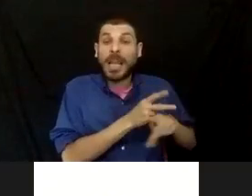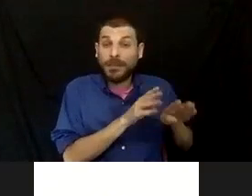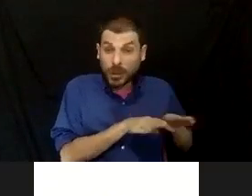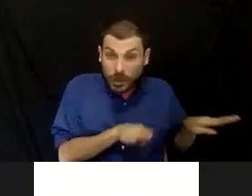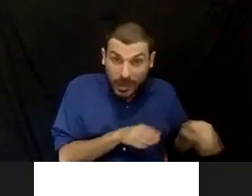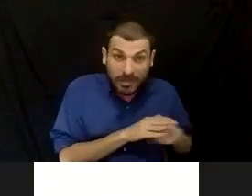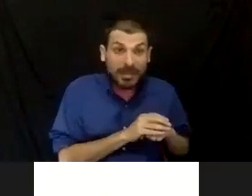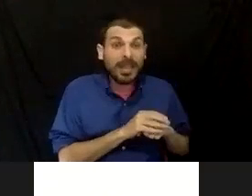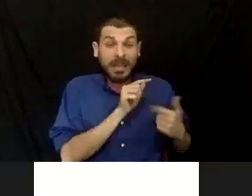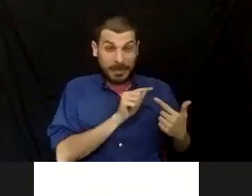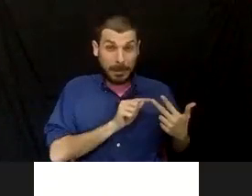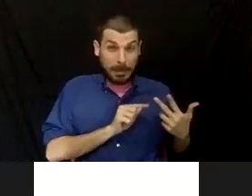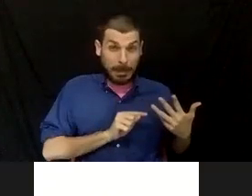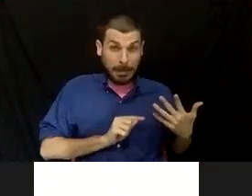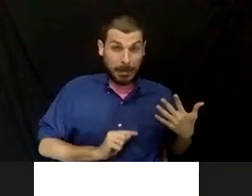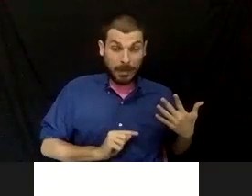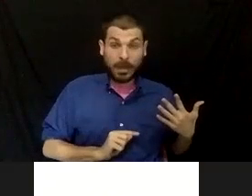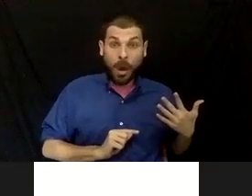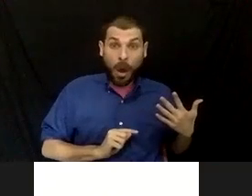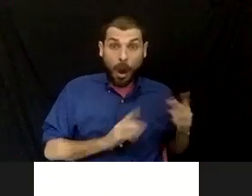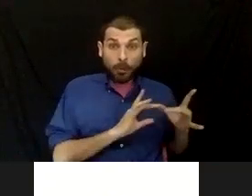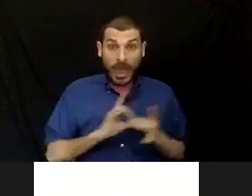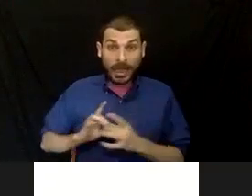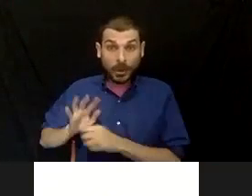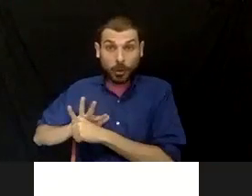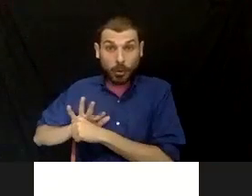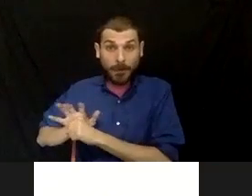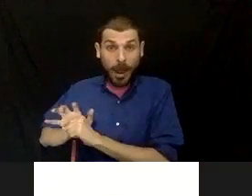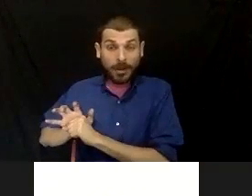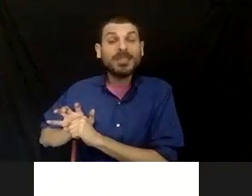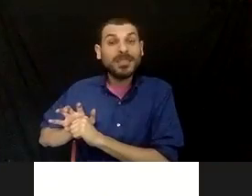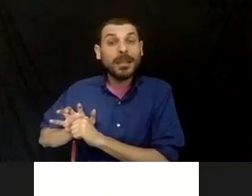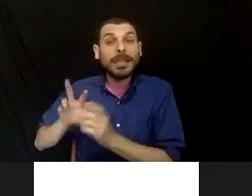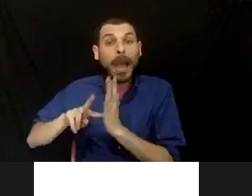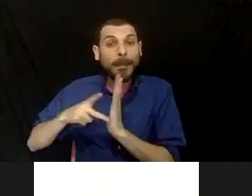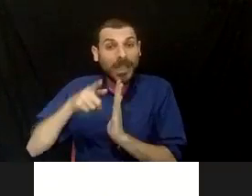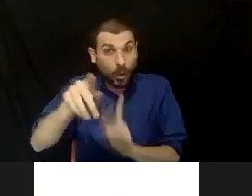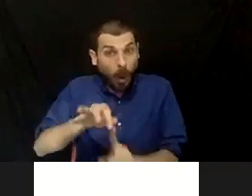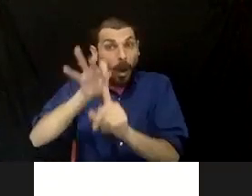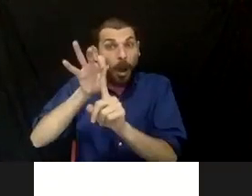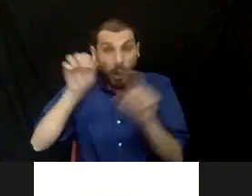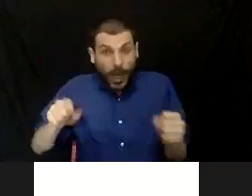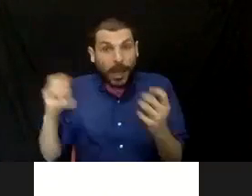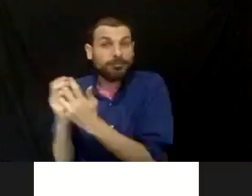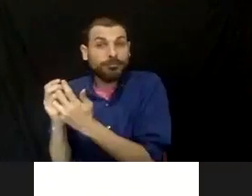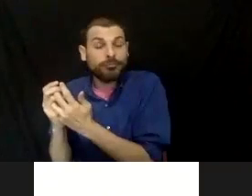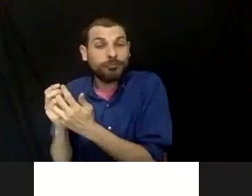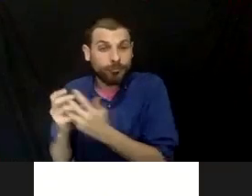think this is something that could trip people up on an application. If you are eligible for regular UI and you're doing that